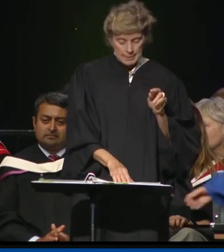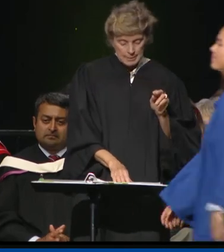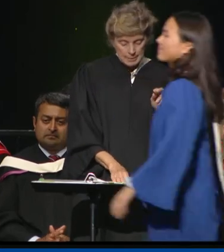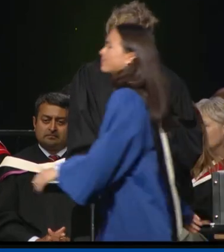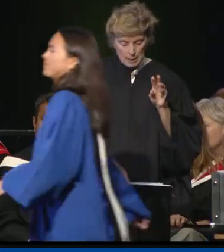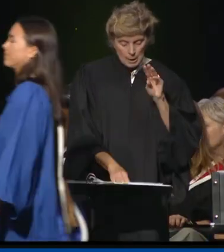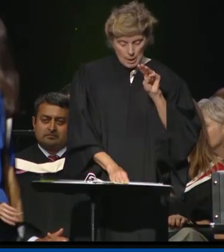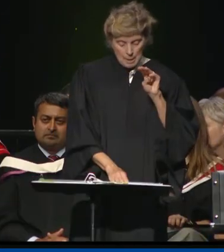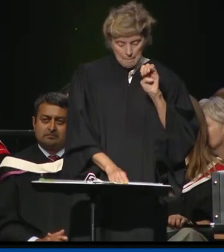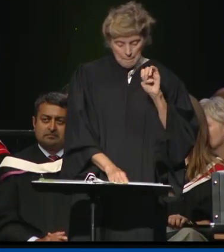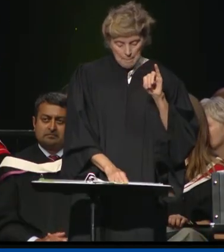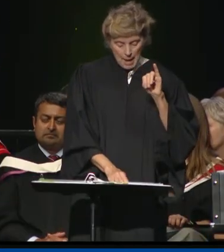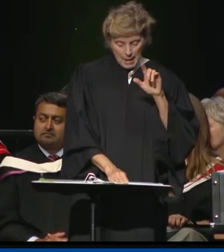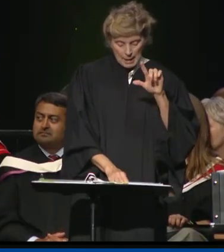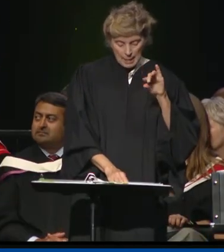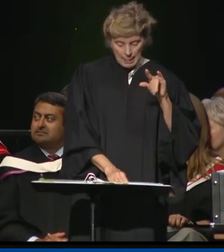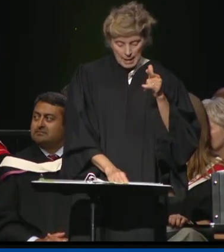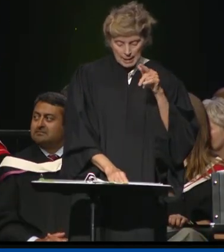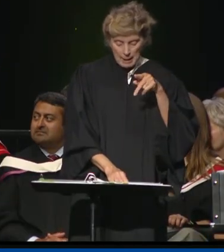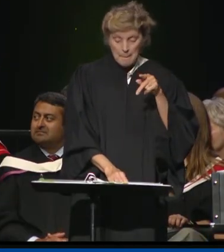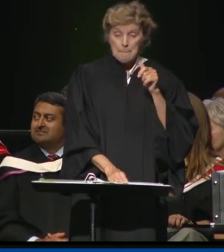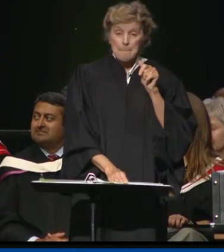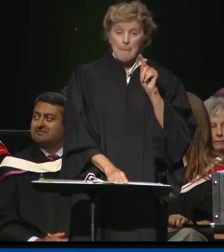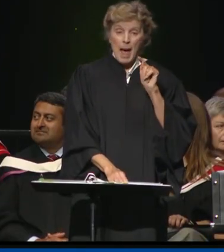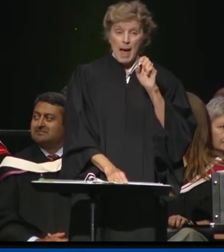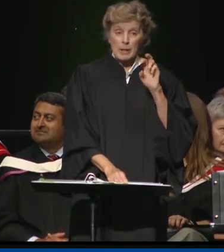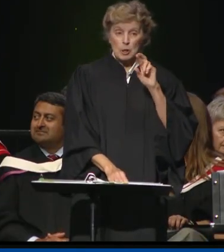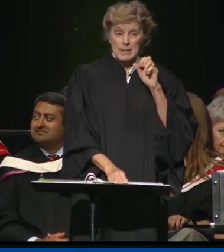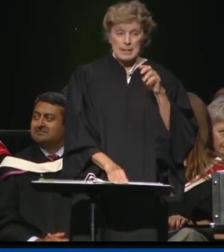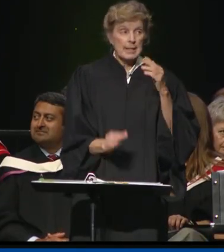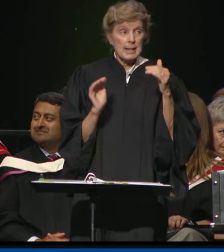Mei Ling Patterson, with distinction.